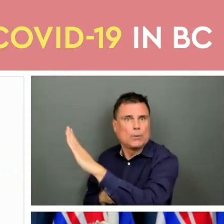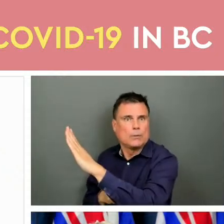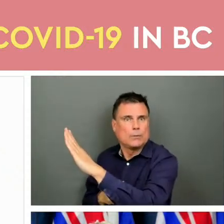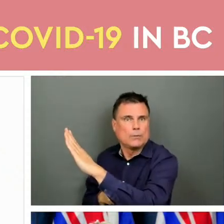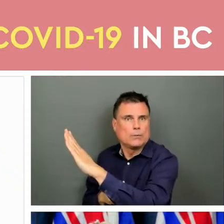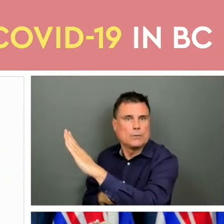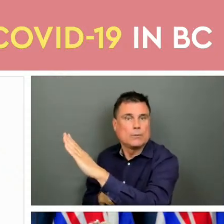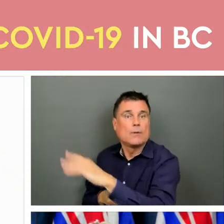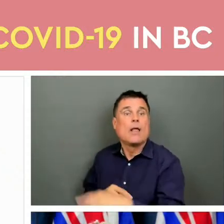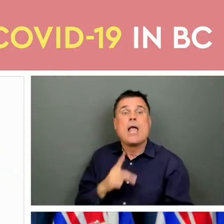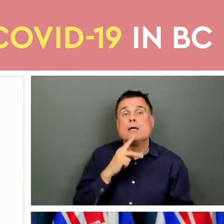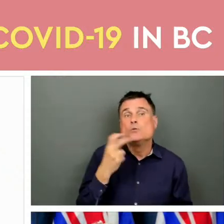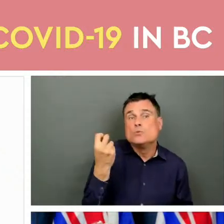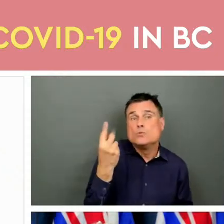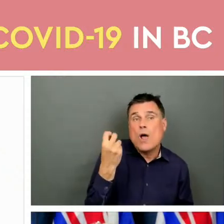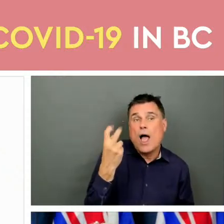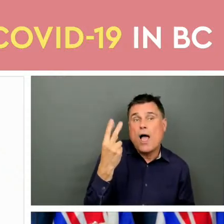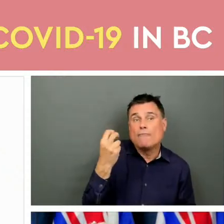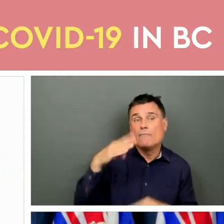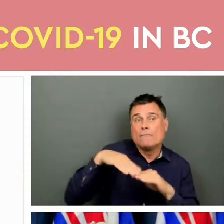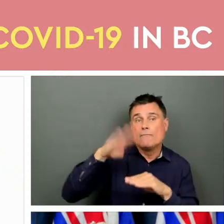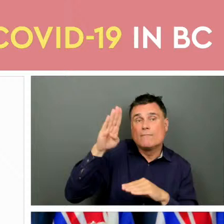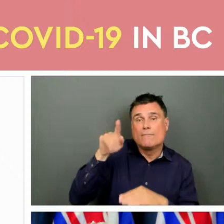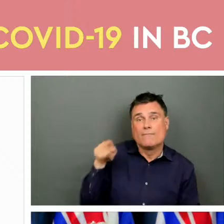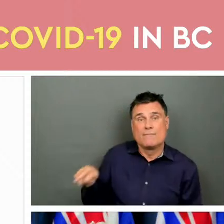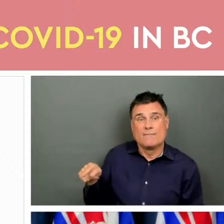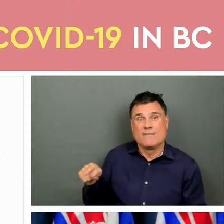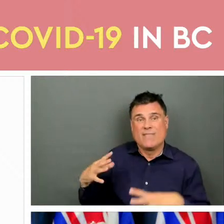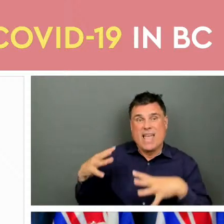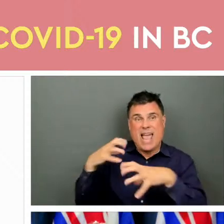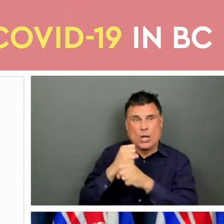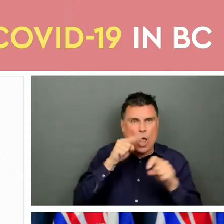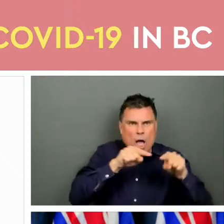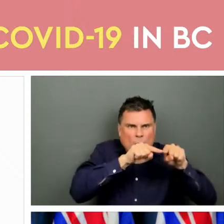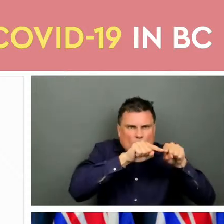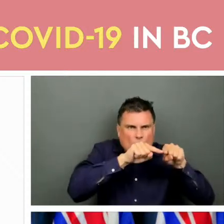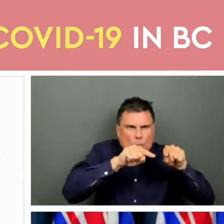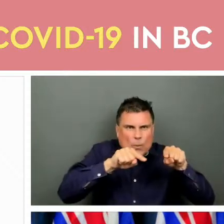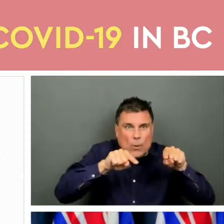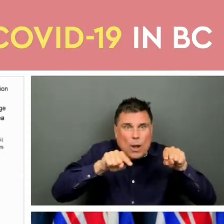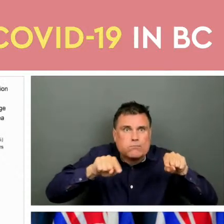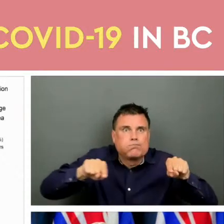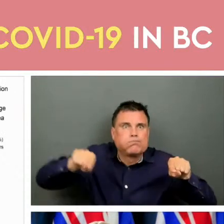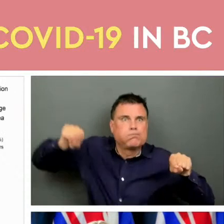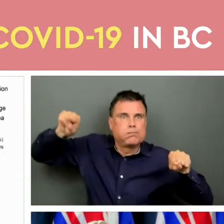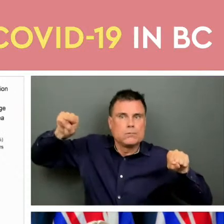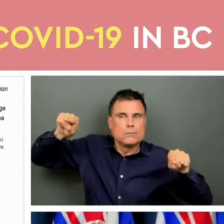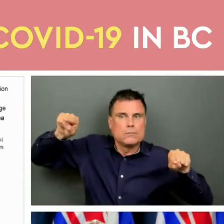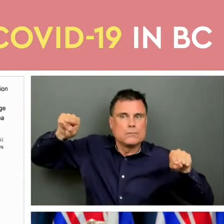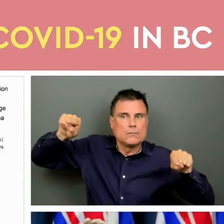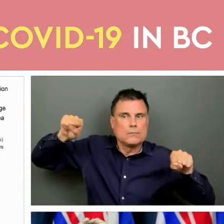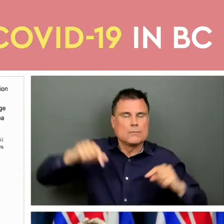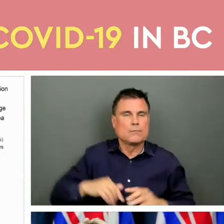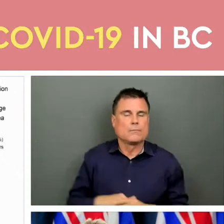is the summary of how we're doing with immunization across the board in the province.